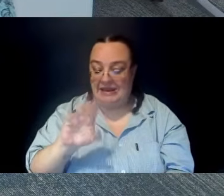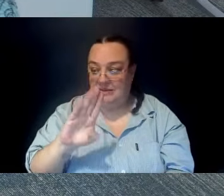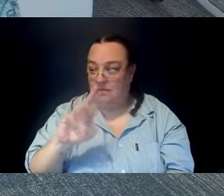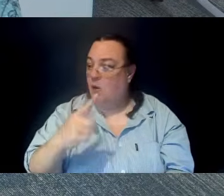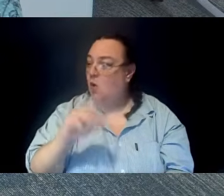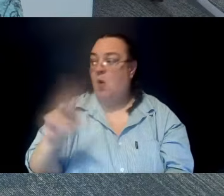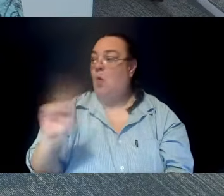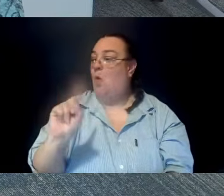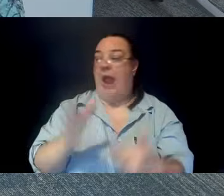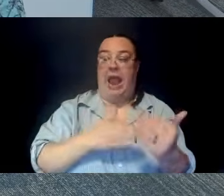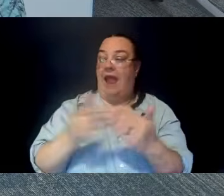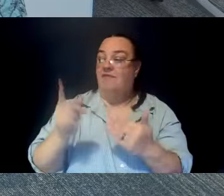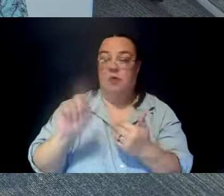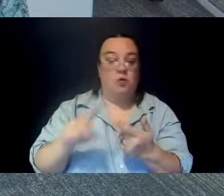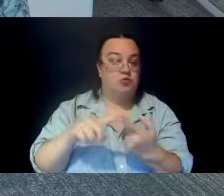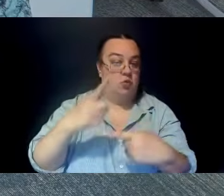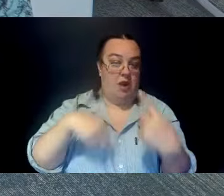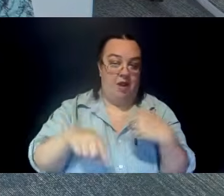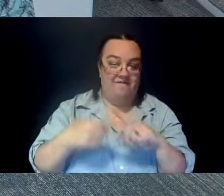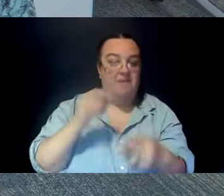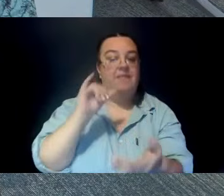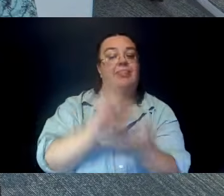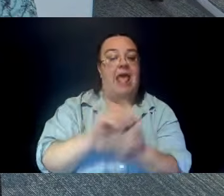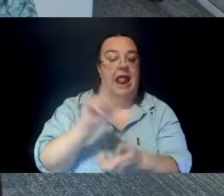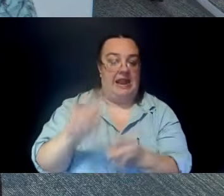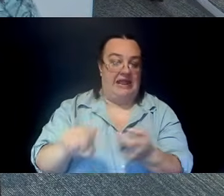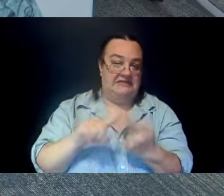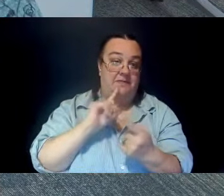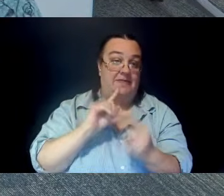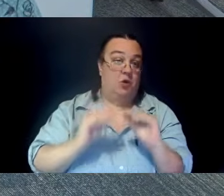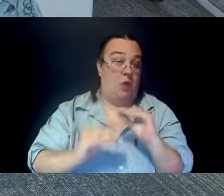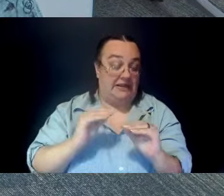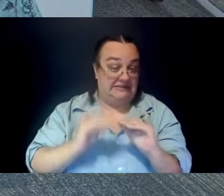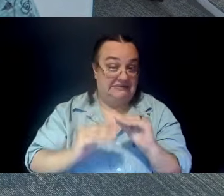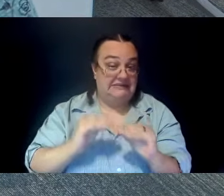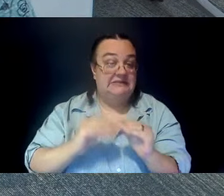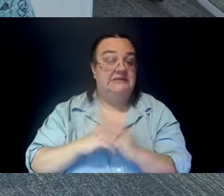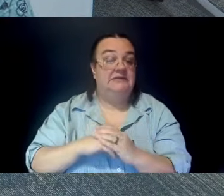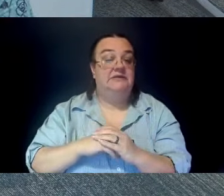from. That has to be corrected.